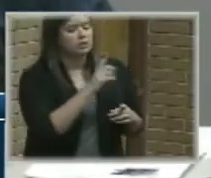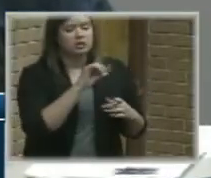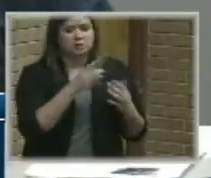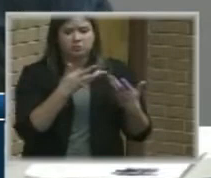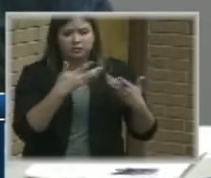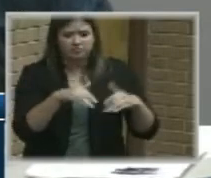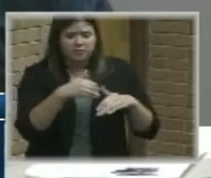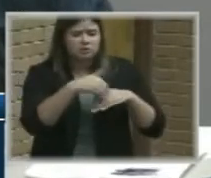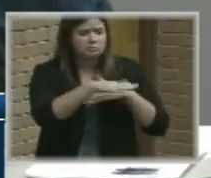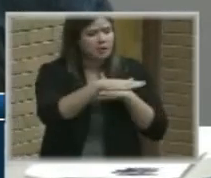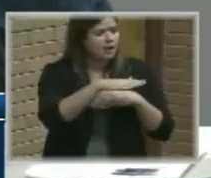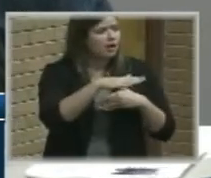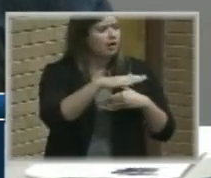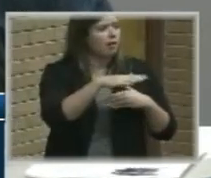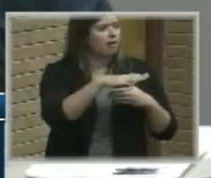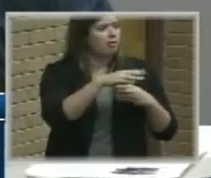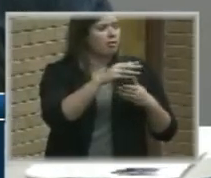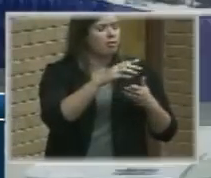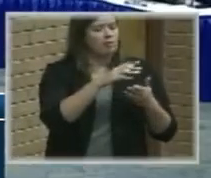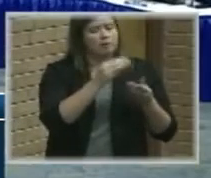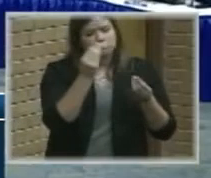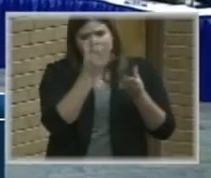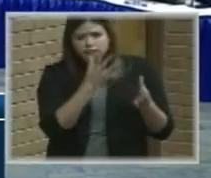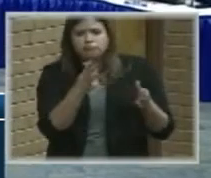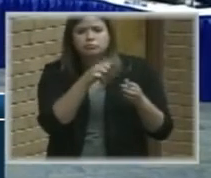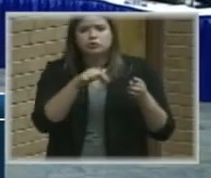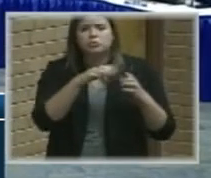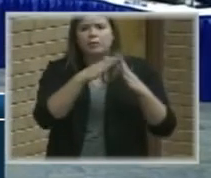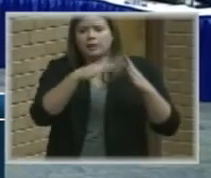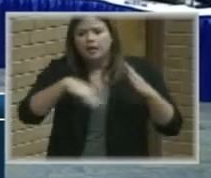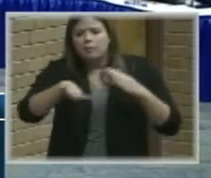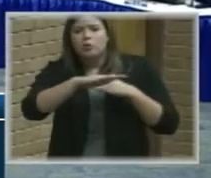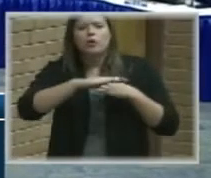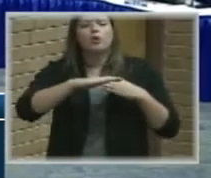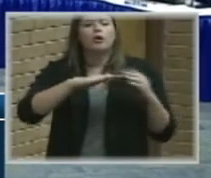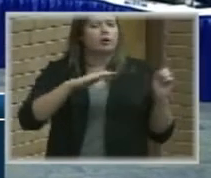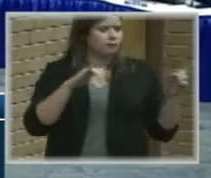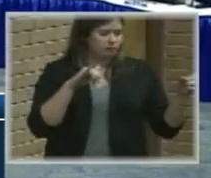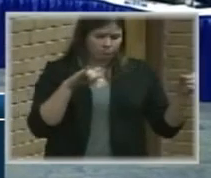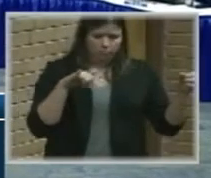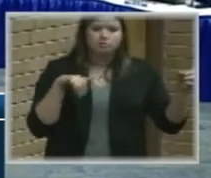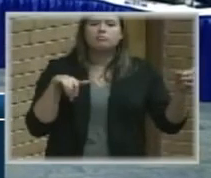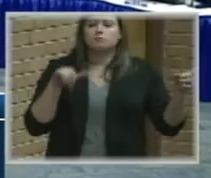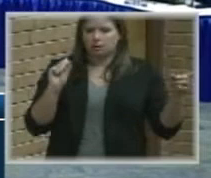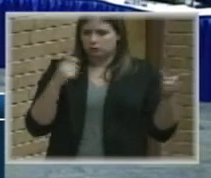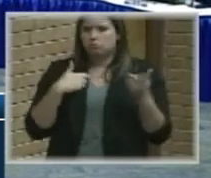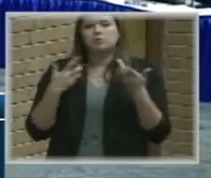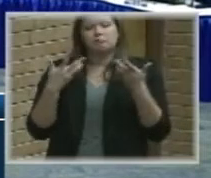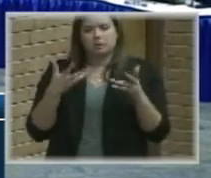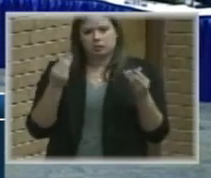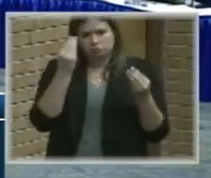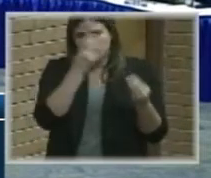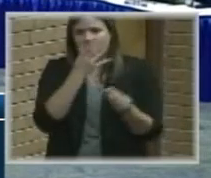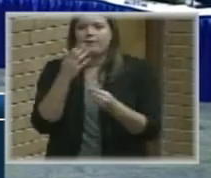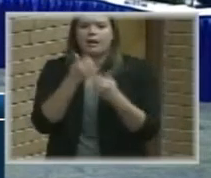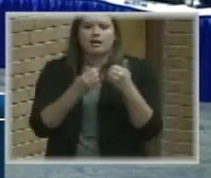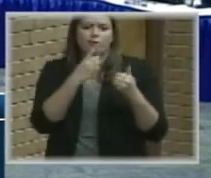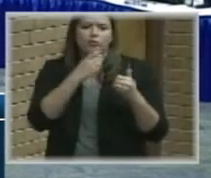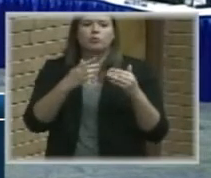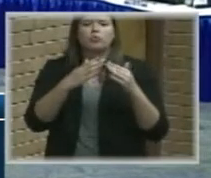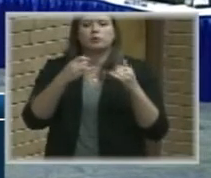hearing to the neighboring property owners? We did. We notified everybody who bordered the Corbett's Glen Park. Thank